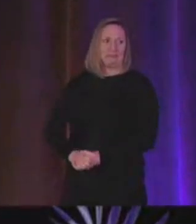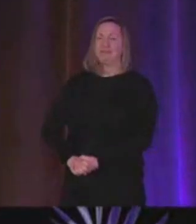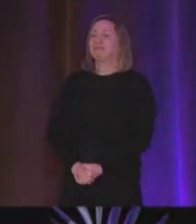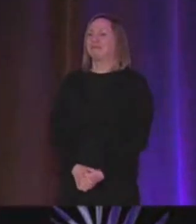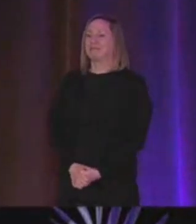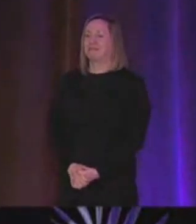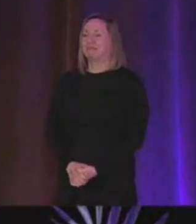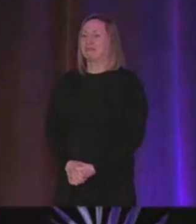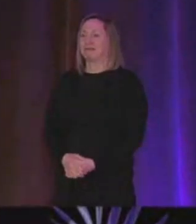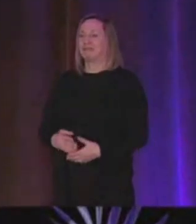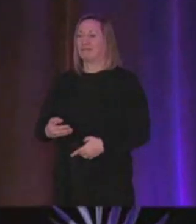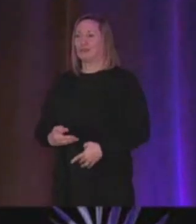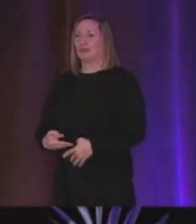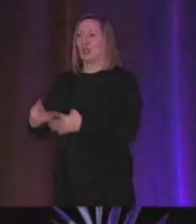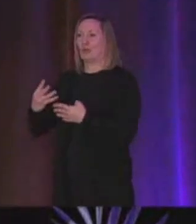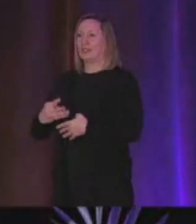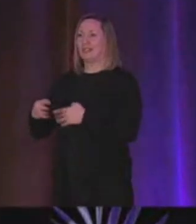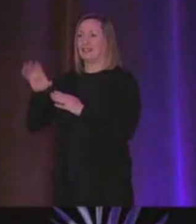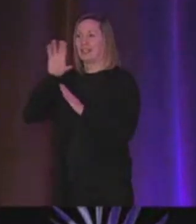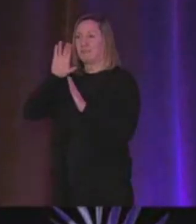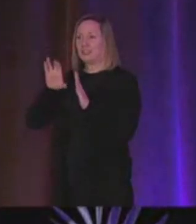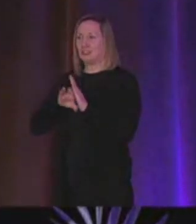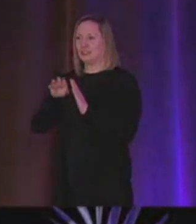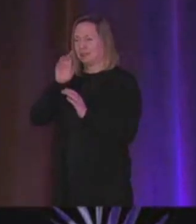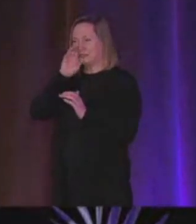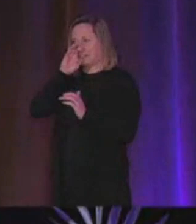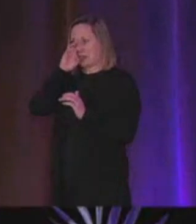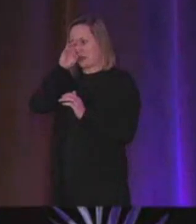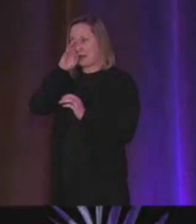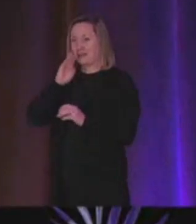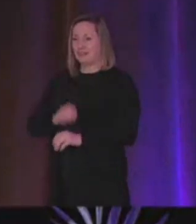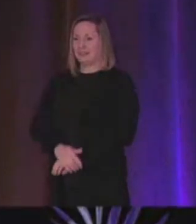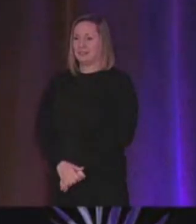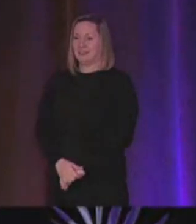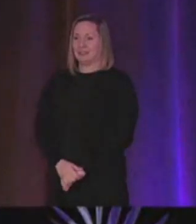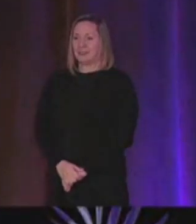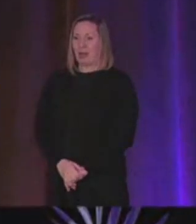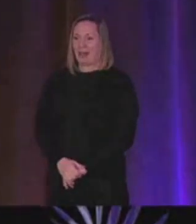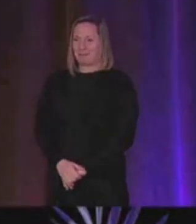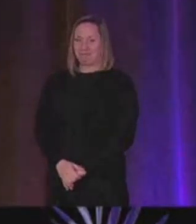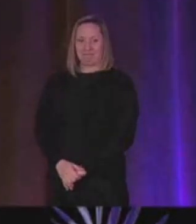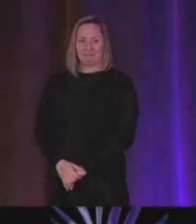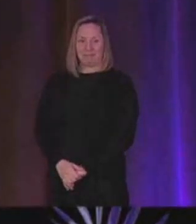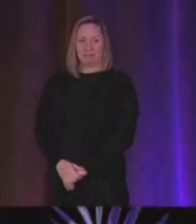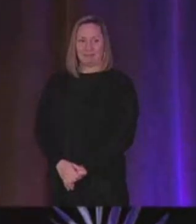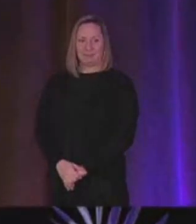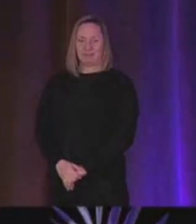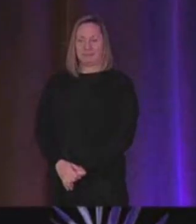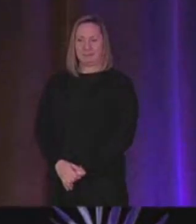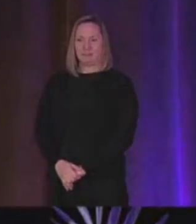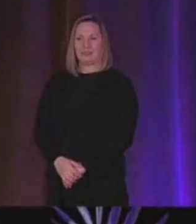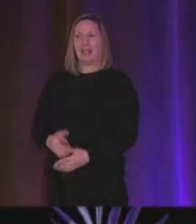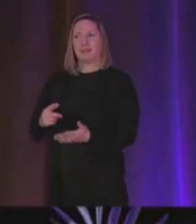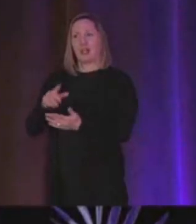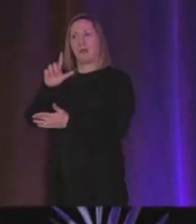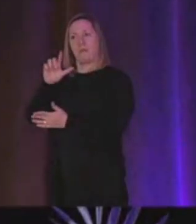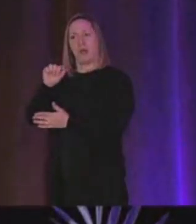Okay, so it's loading image recognition model. Okay. Well, I'm talking about latency, but I'm